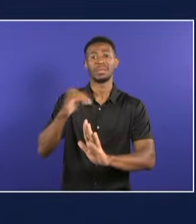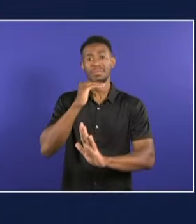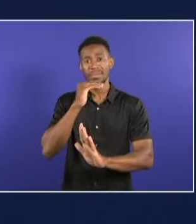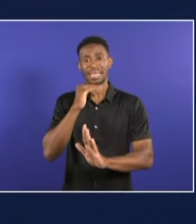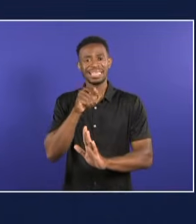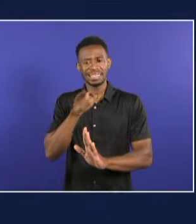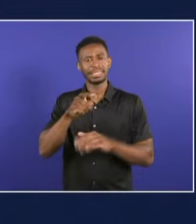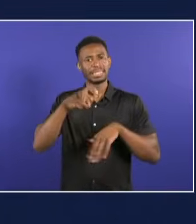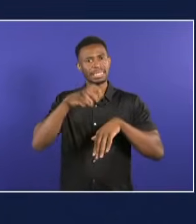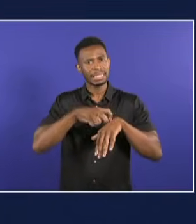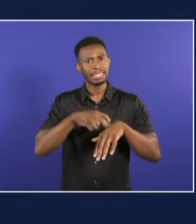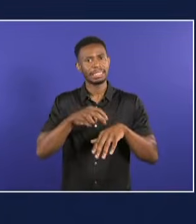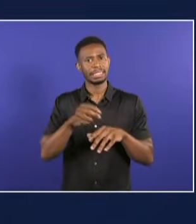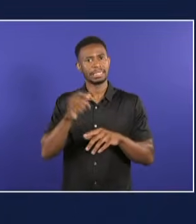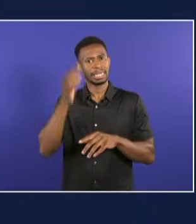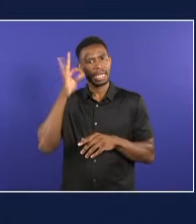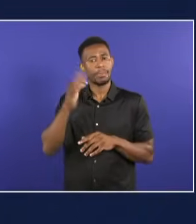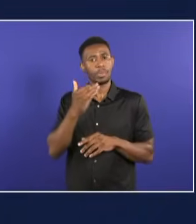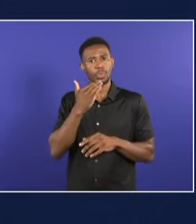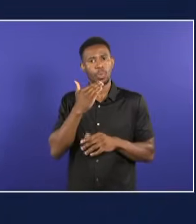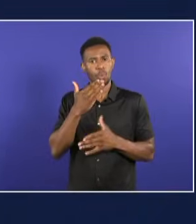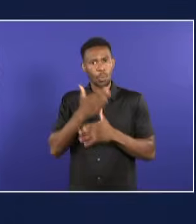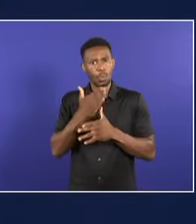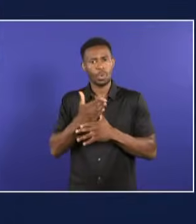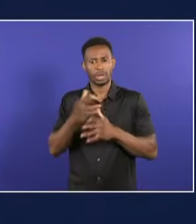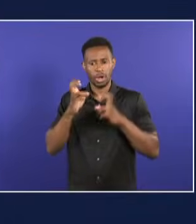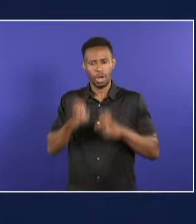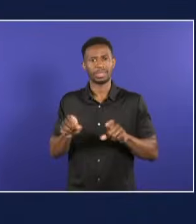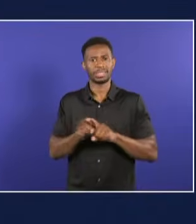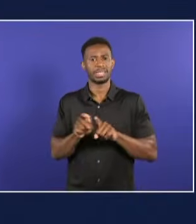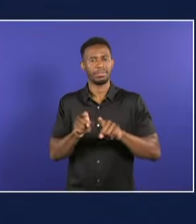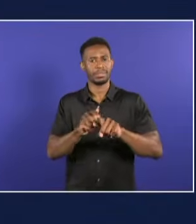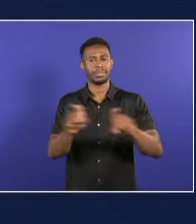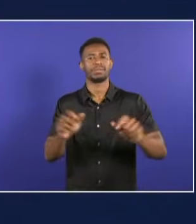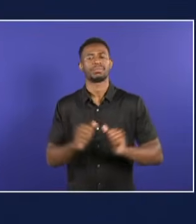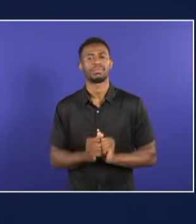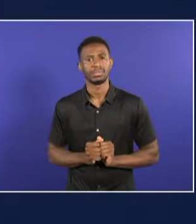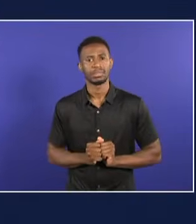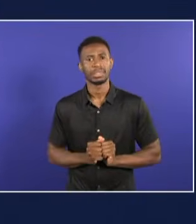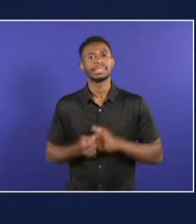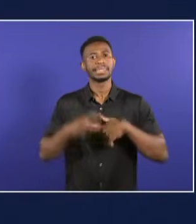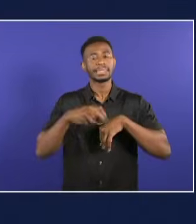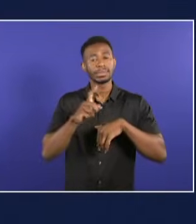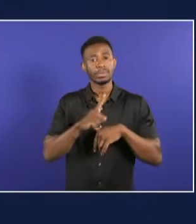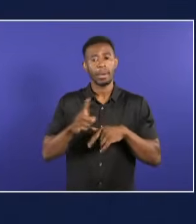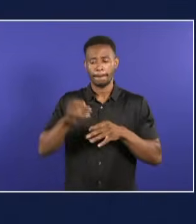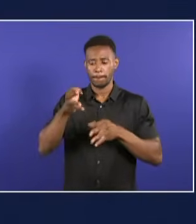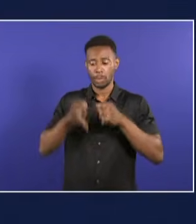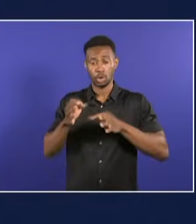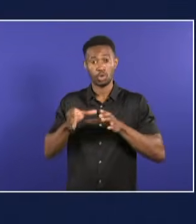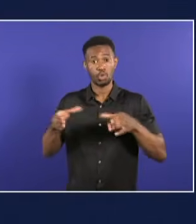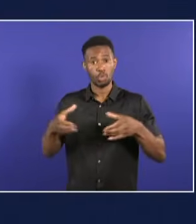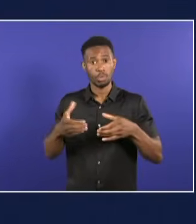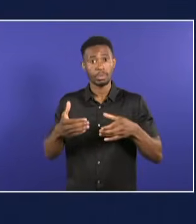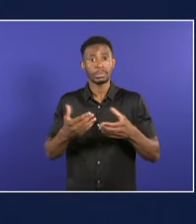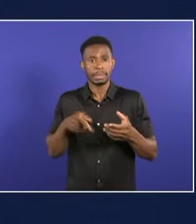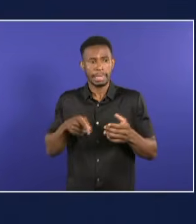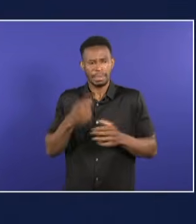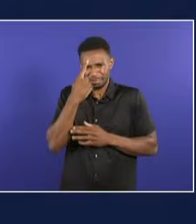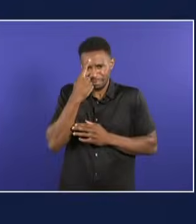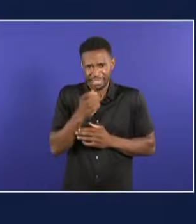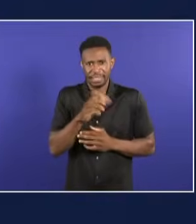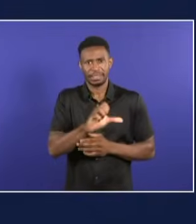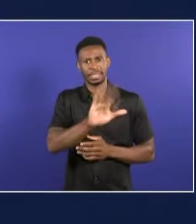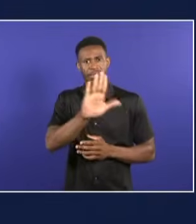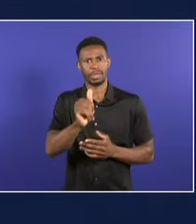just as hard for them. They deserve a political party that believes in our country's potential.